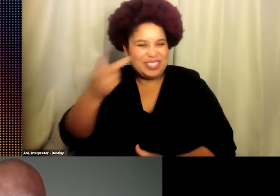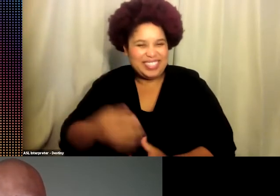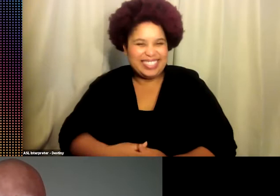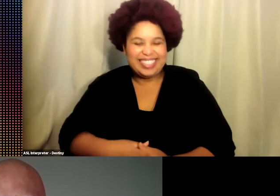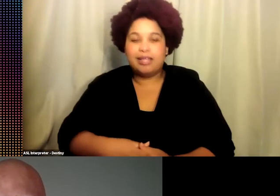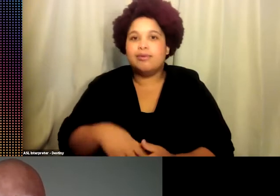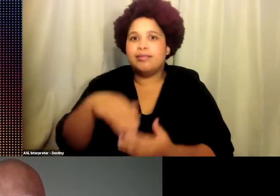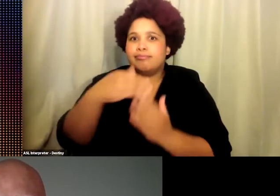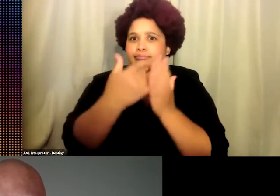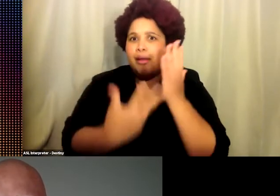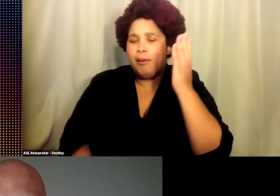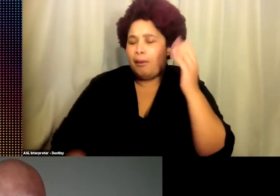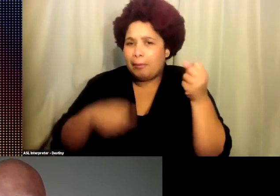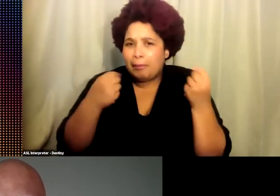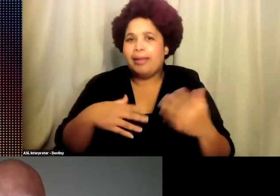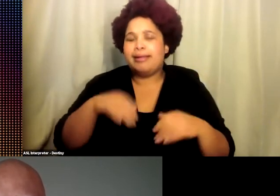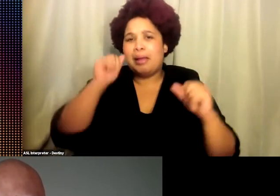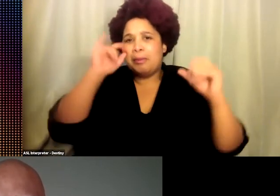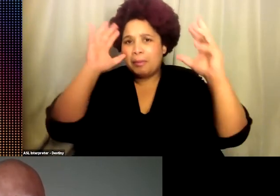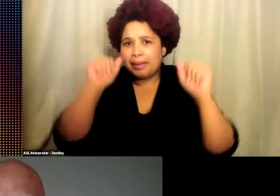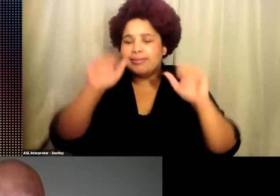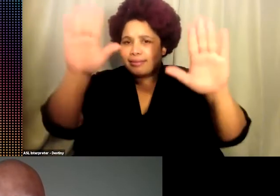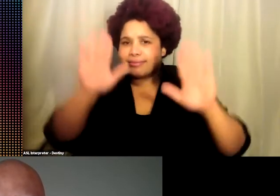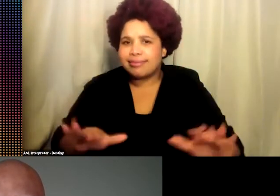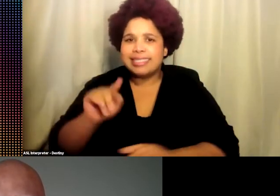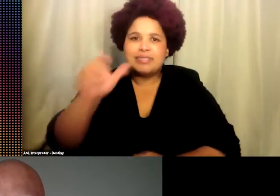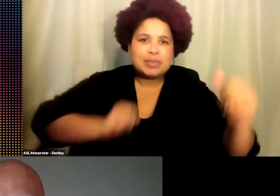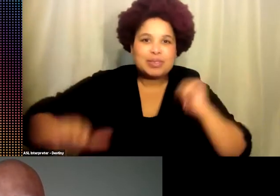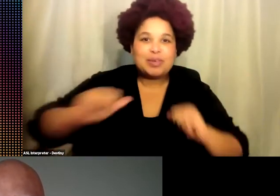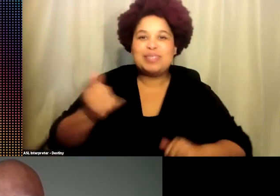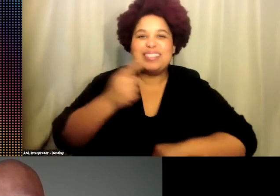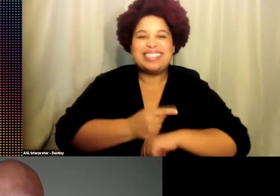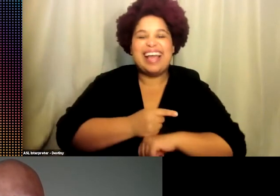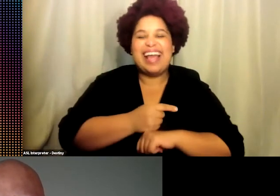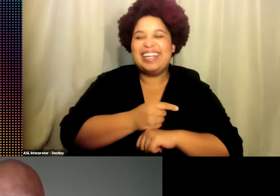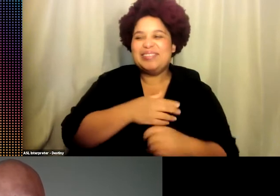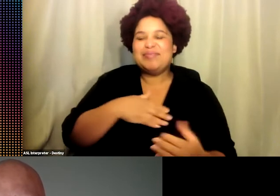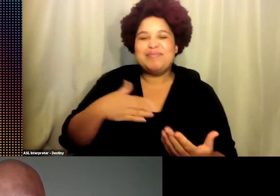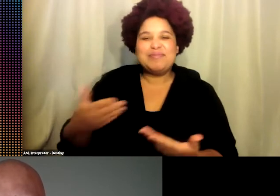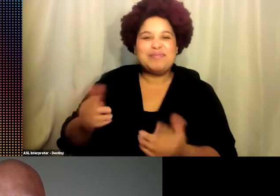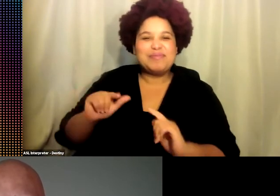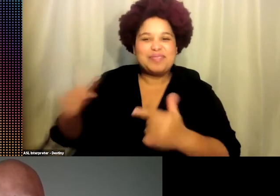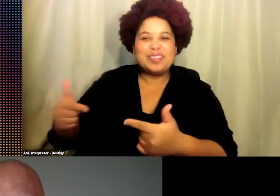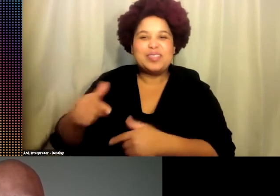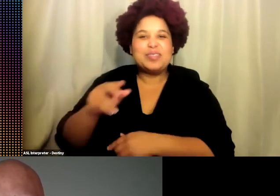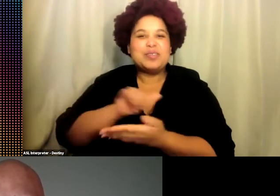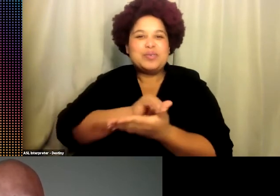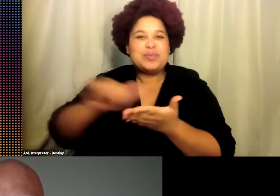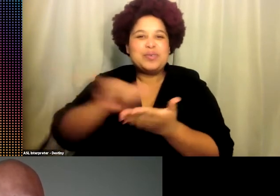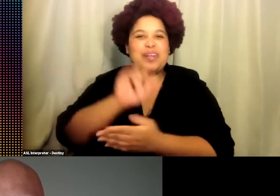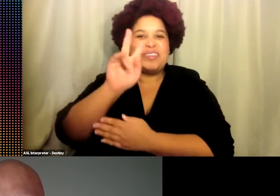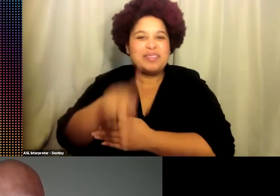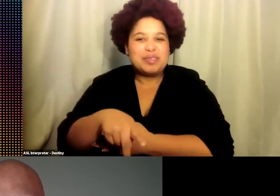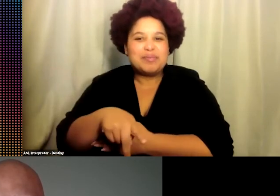list of other fantastic TV shows. But for today, I'm going to put you into the good hands of New York Vice President,